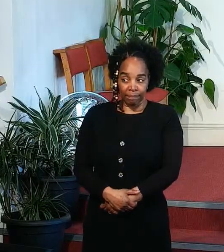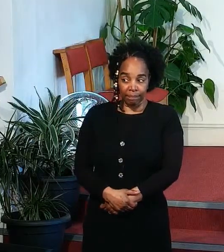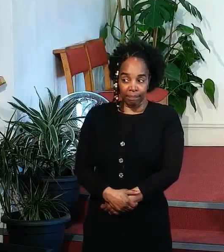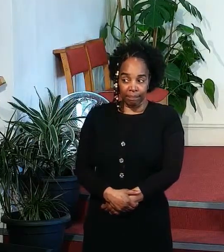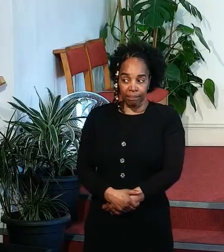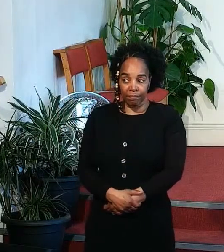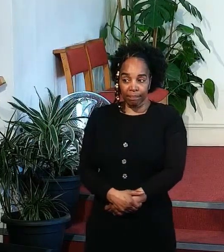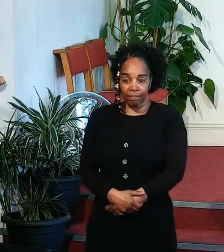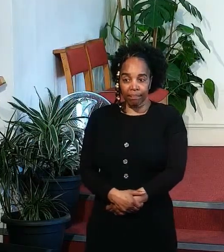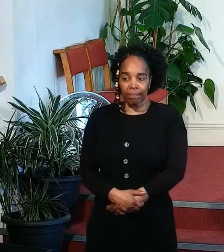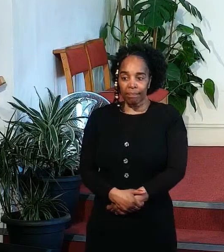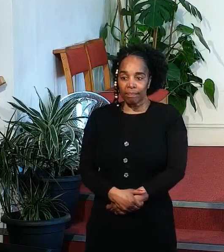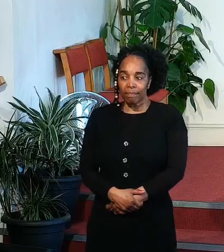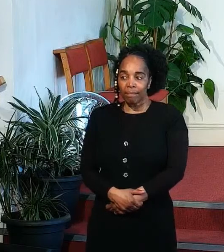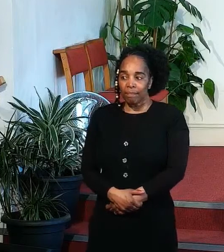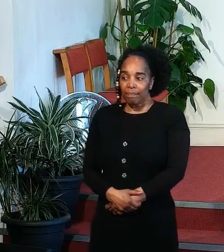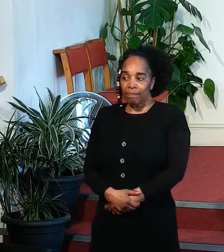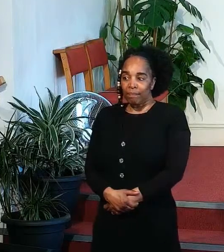Any more questions?